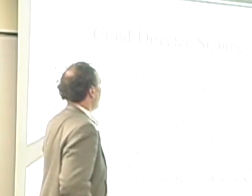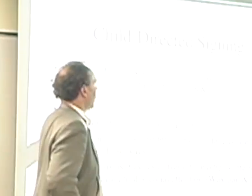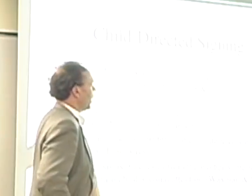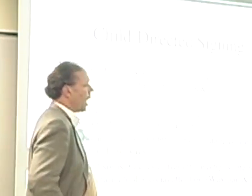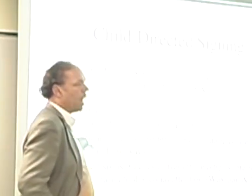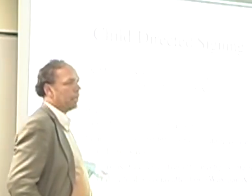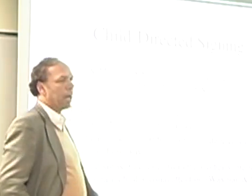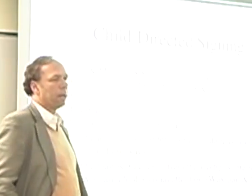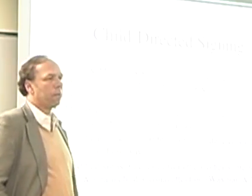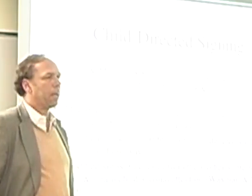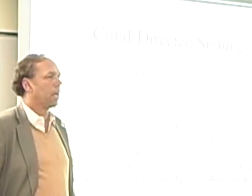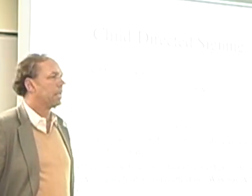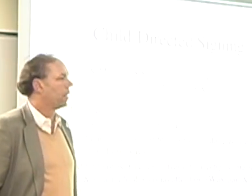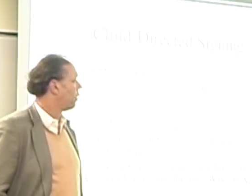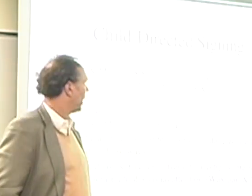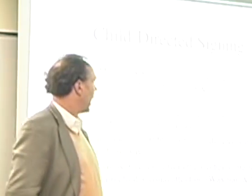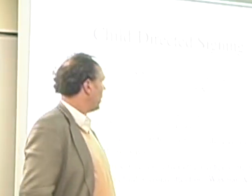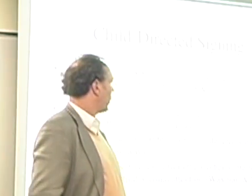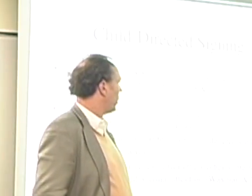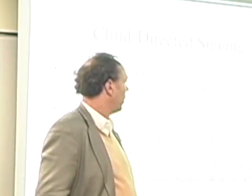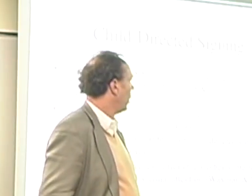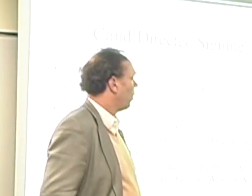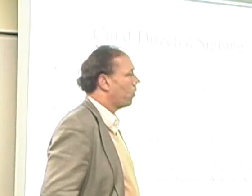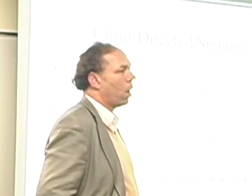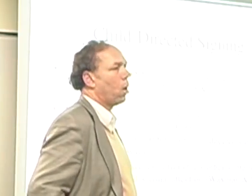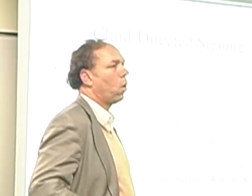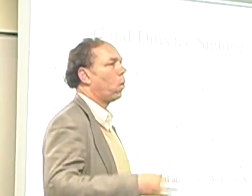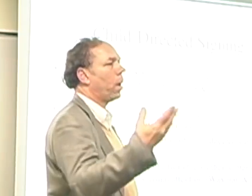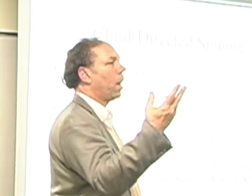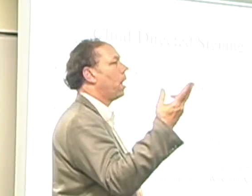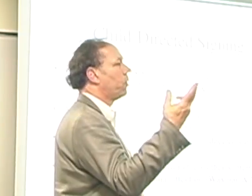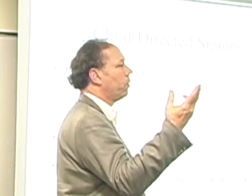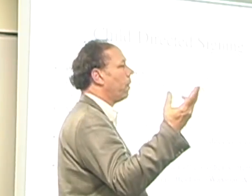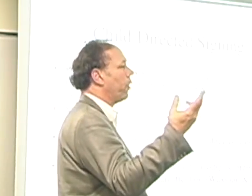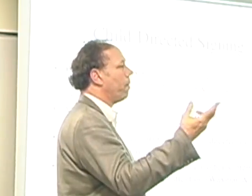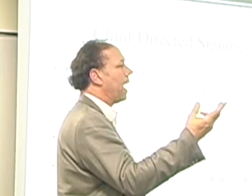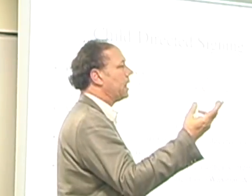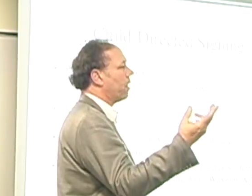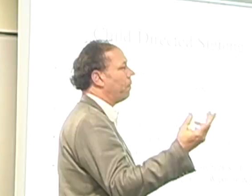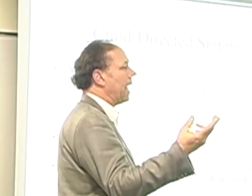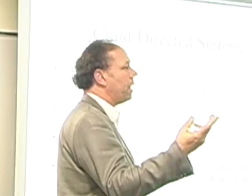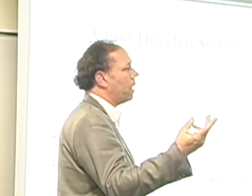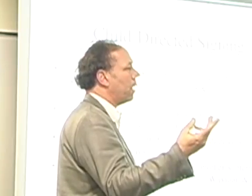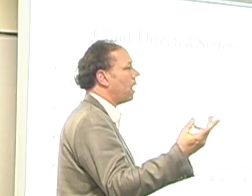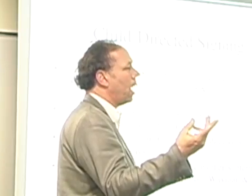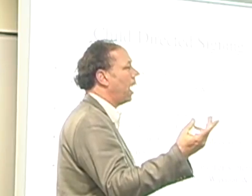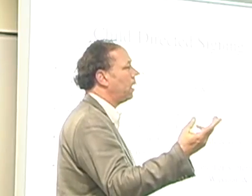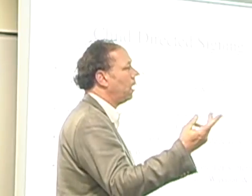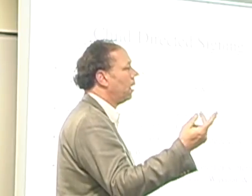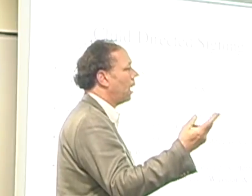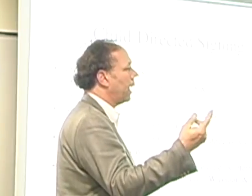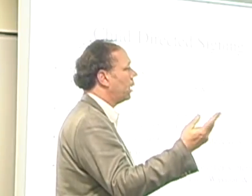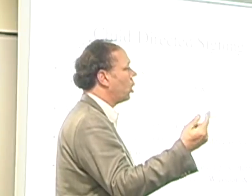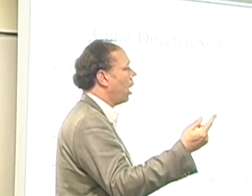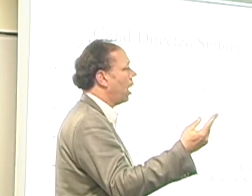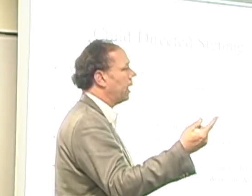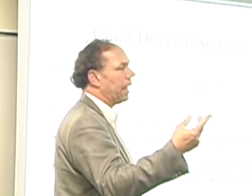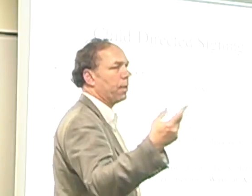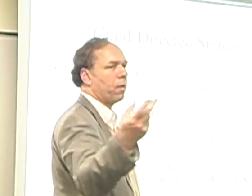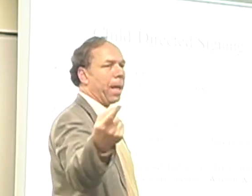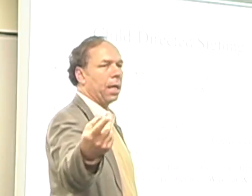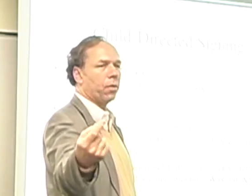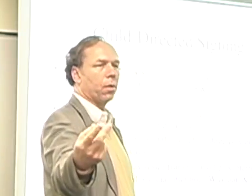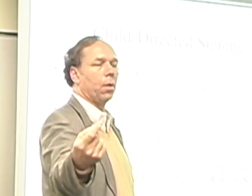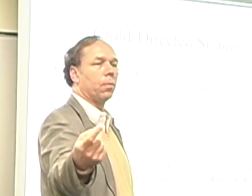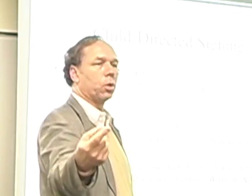We coded a sign as being displaced. So mother might displace a sign like dog